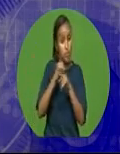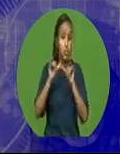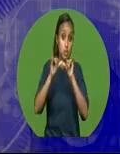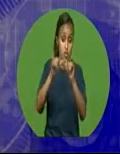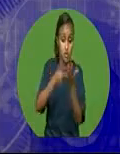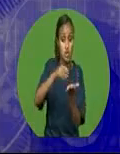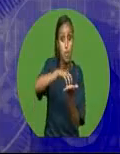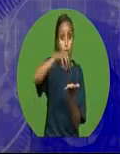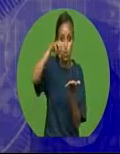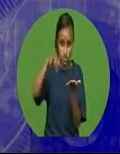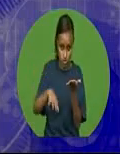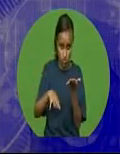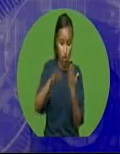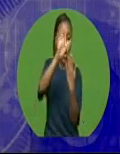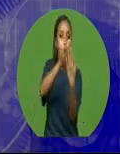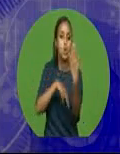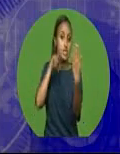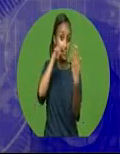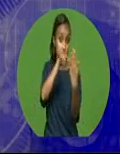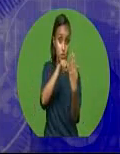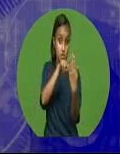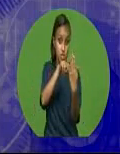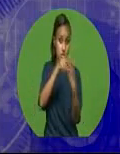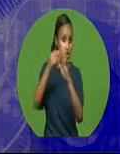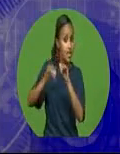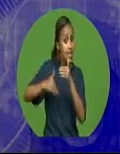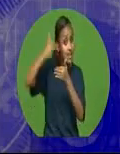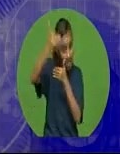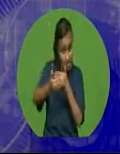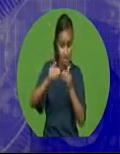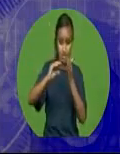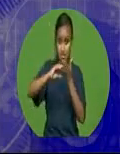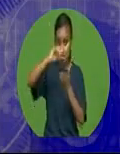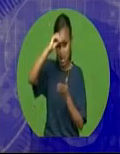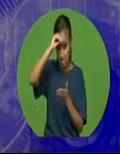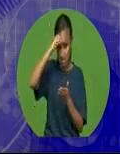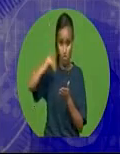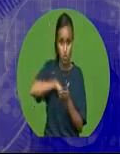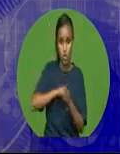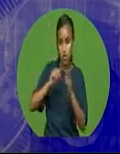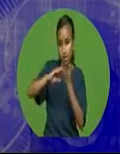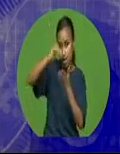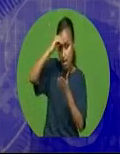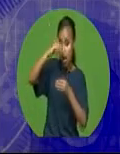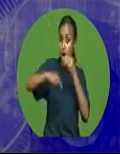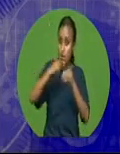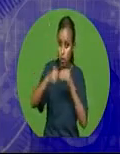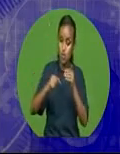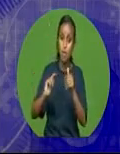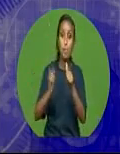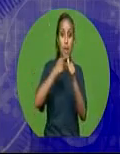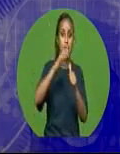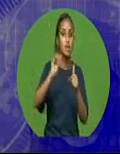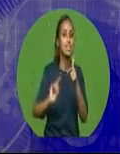projection of auxiliary views. In our next lesson, we will learn about the primary and